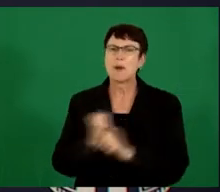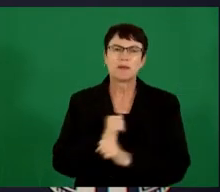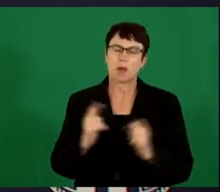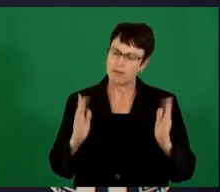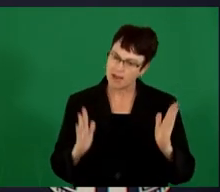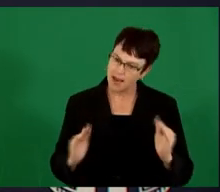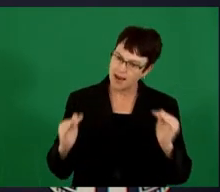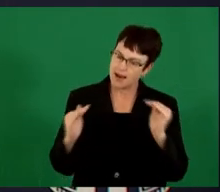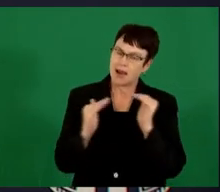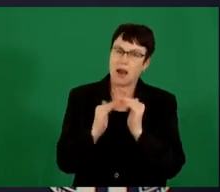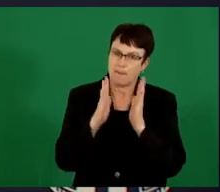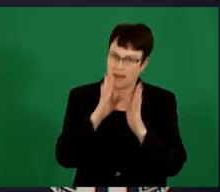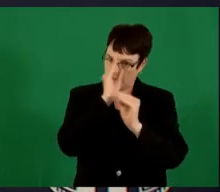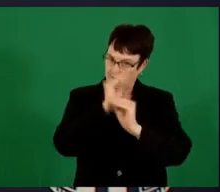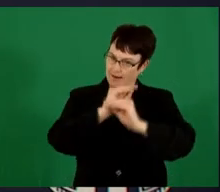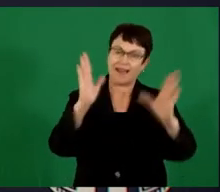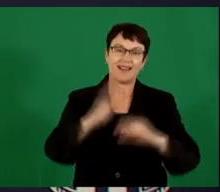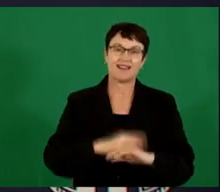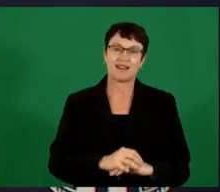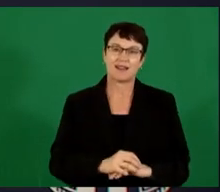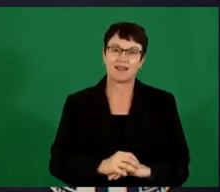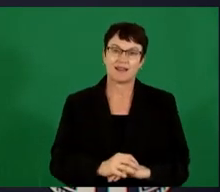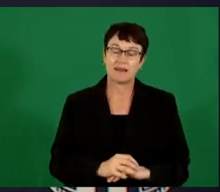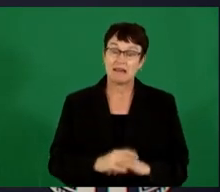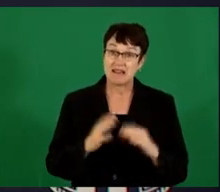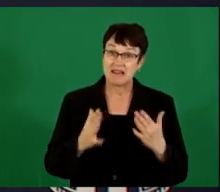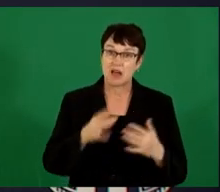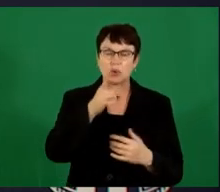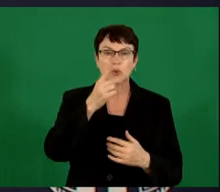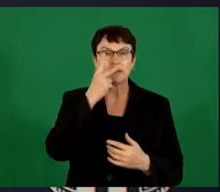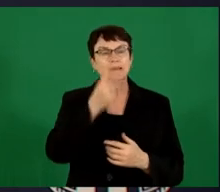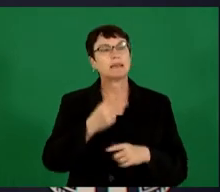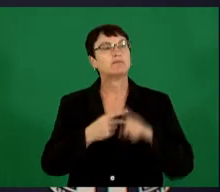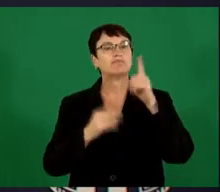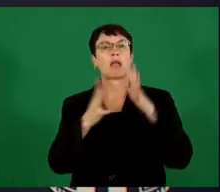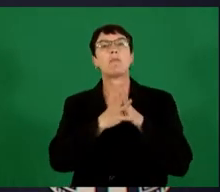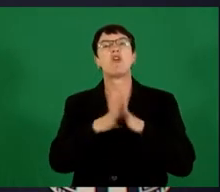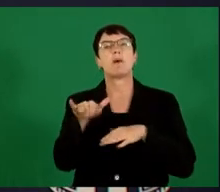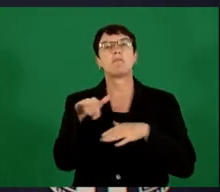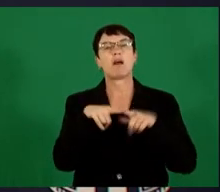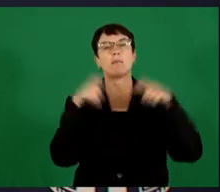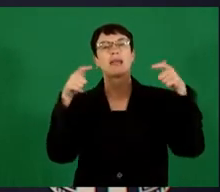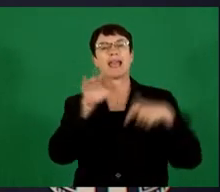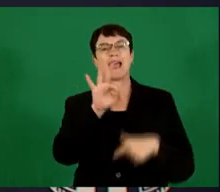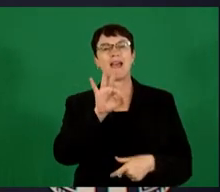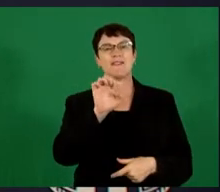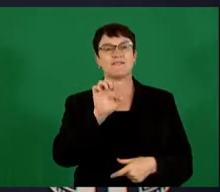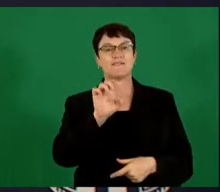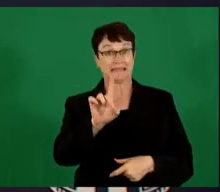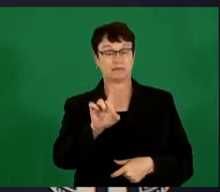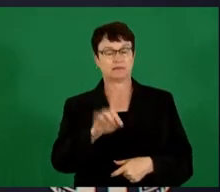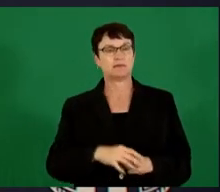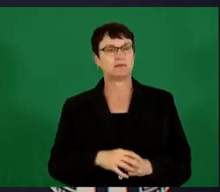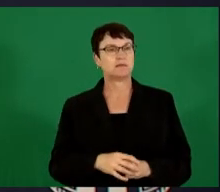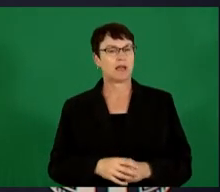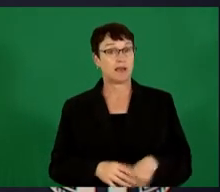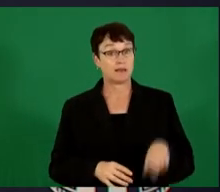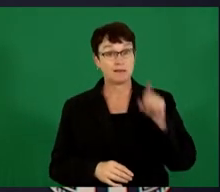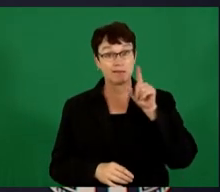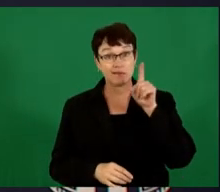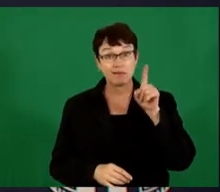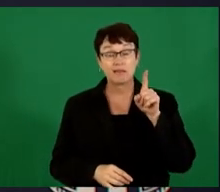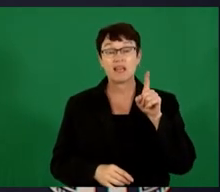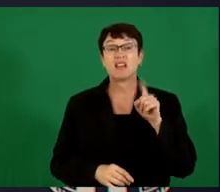clear. If you listen to the Fed and you look at what they are saying, they are talking of 2% being